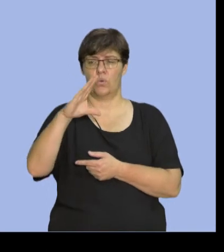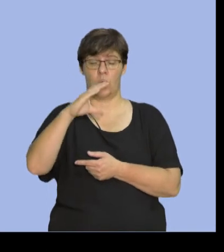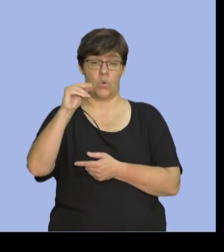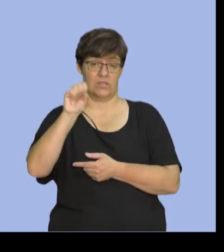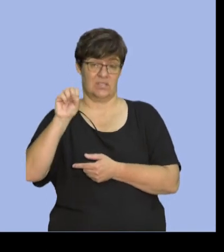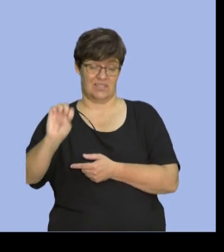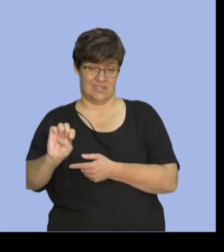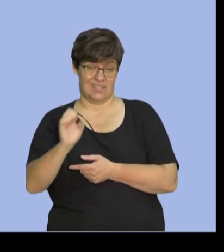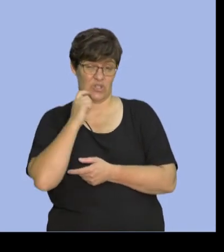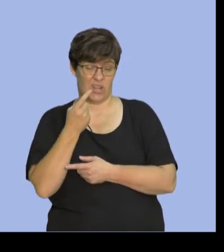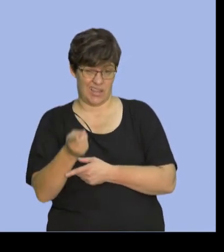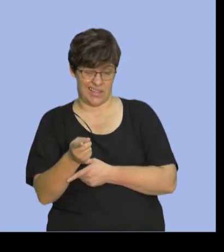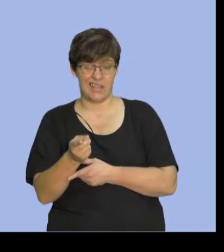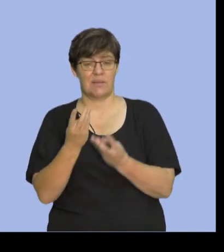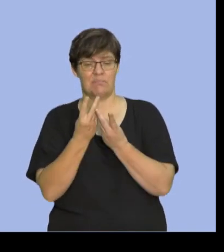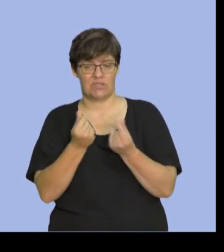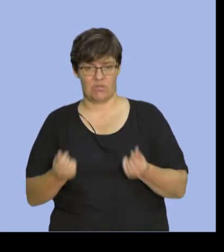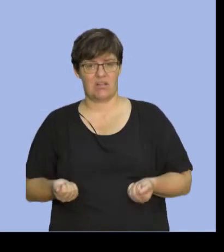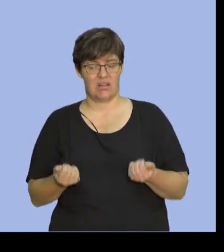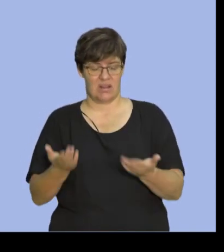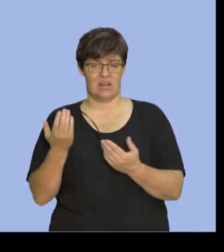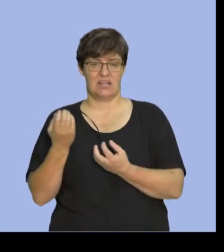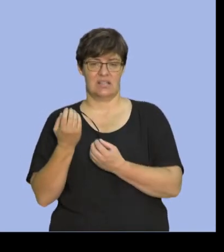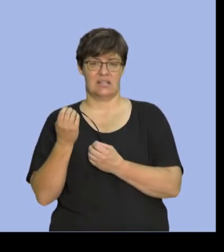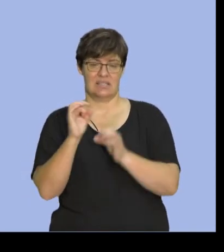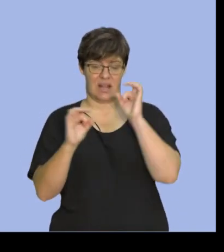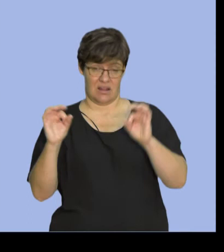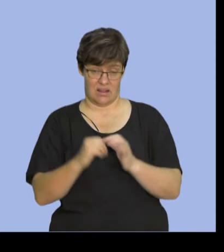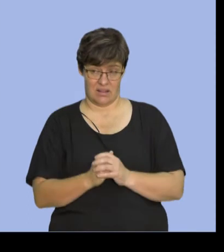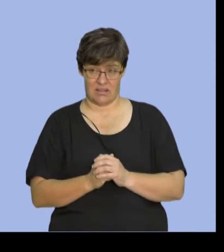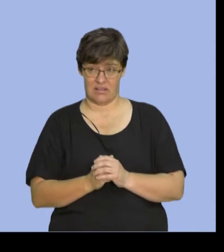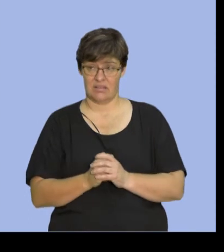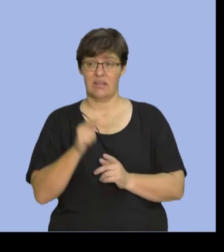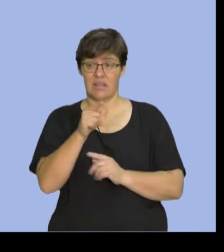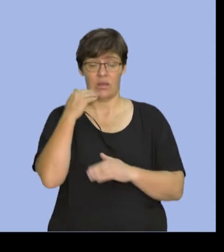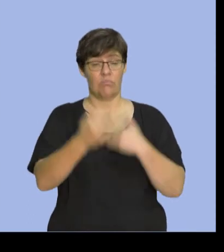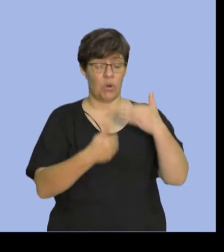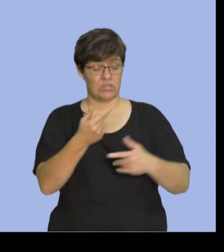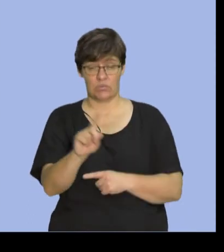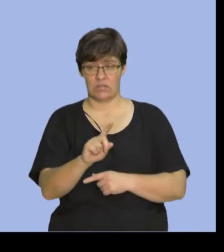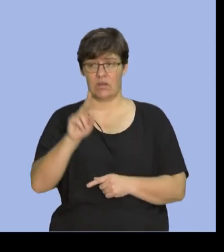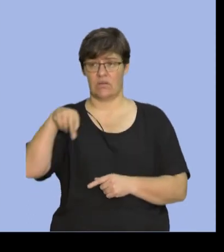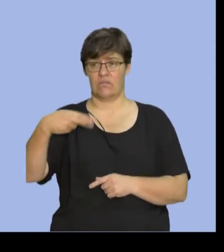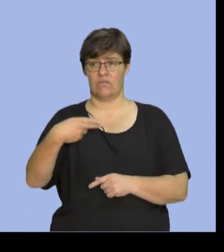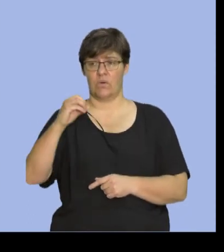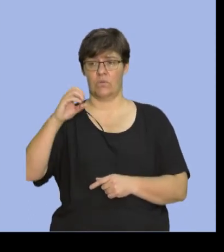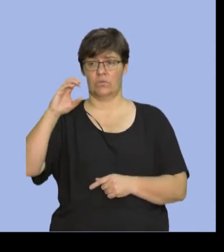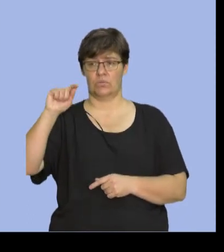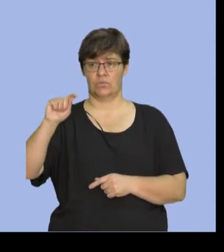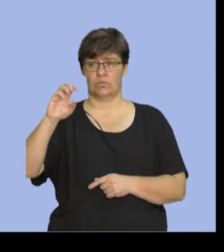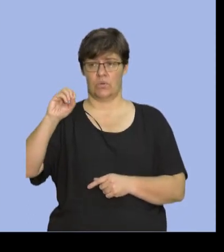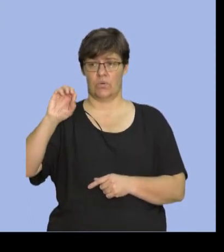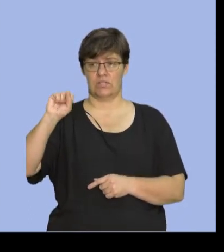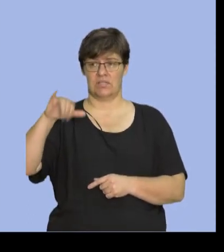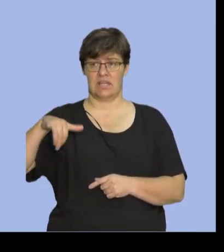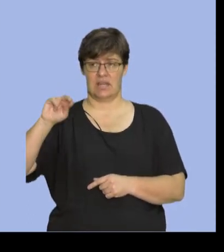the material that is produced by the cell. So it's a carbohydrate, and that process is known as photosynthesis. And so they contain a